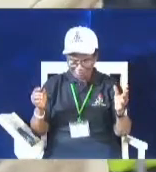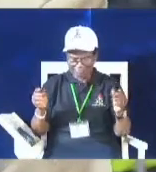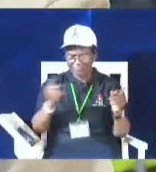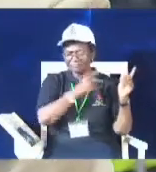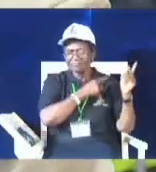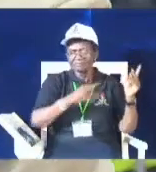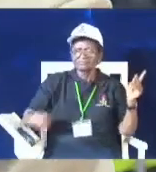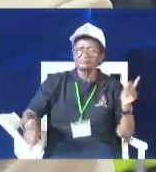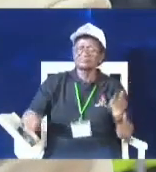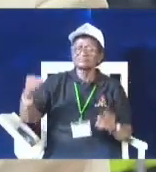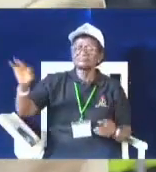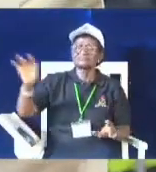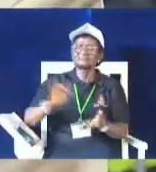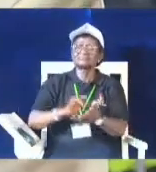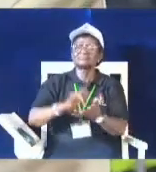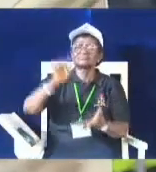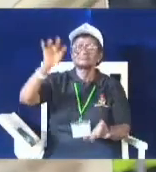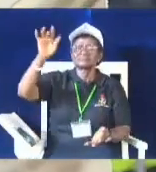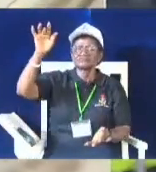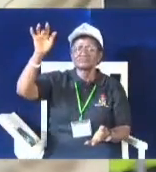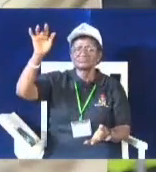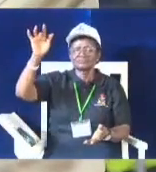King of glory,